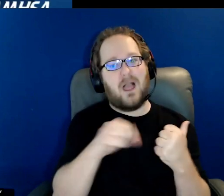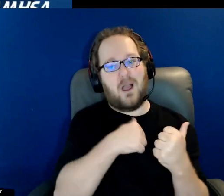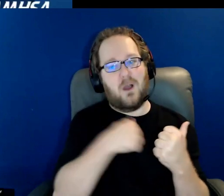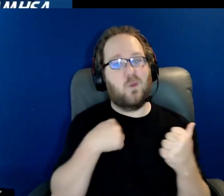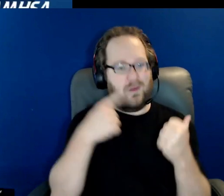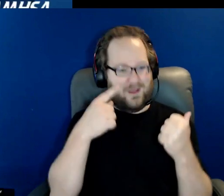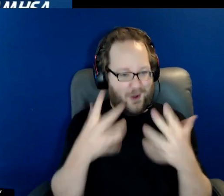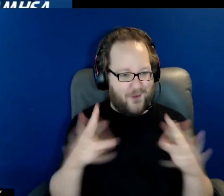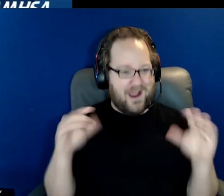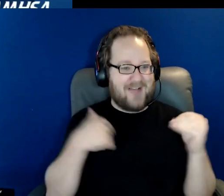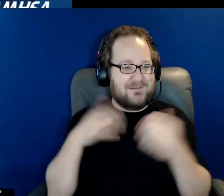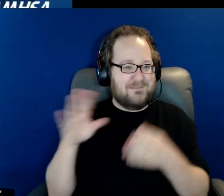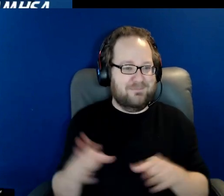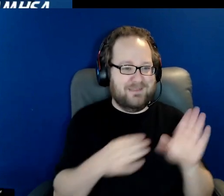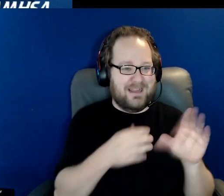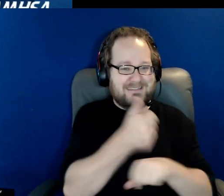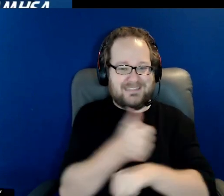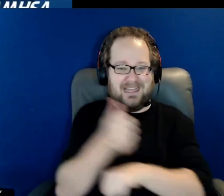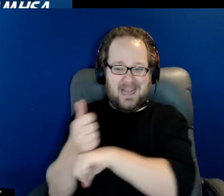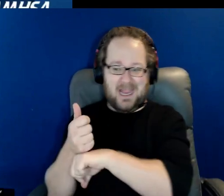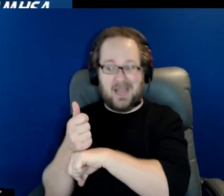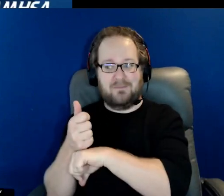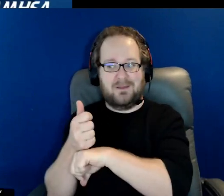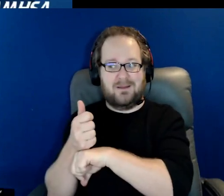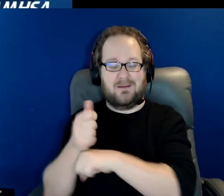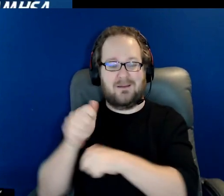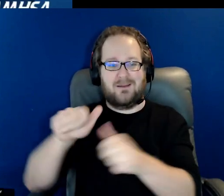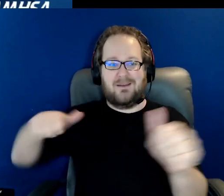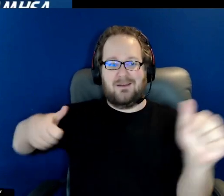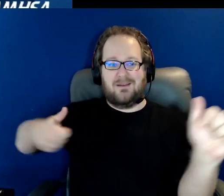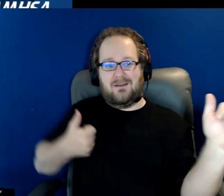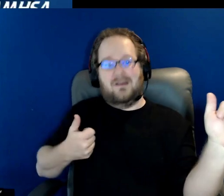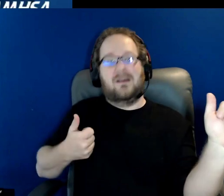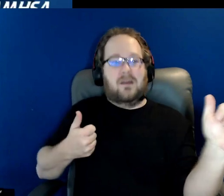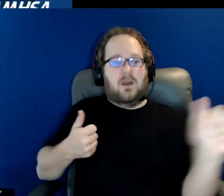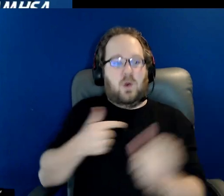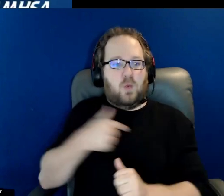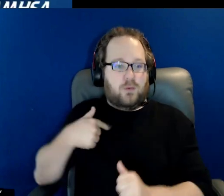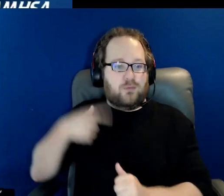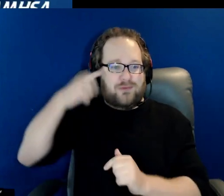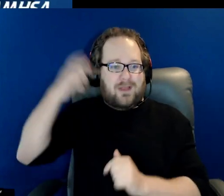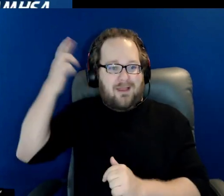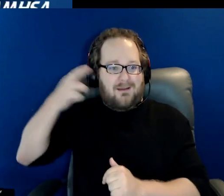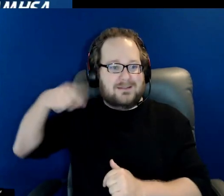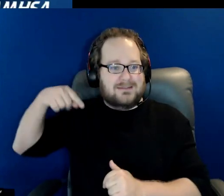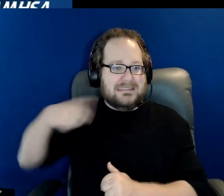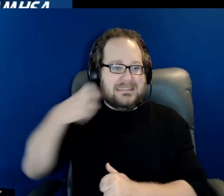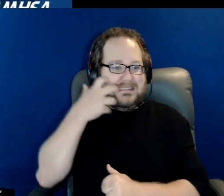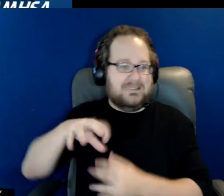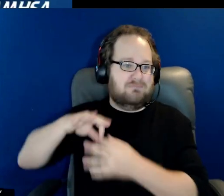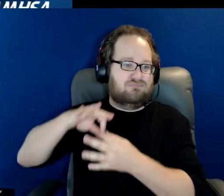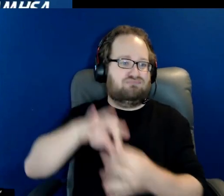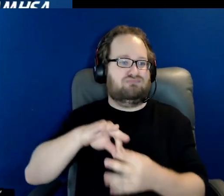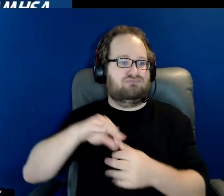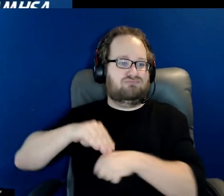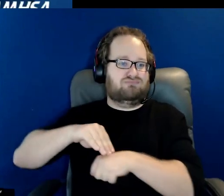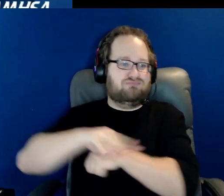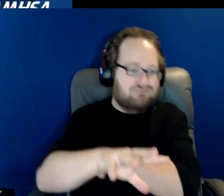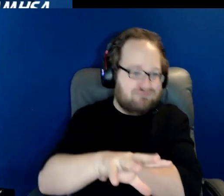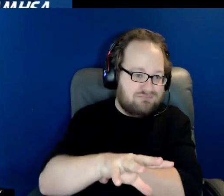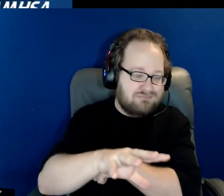was driving a lot of these other events, is coming up as a deadly killer today. So we have to basically